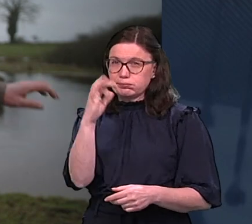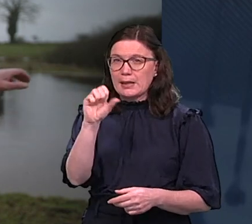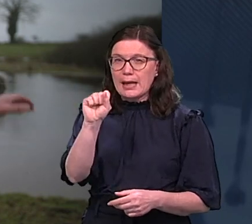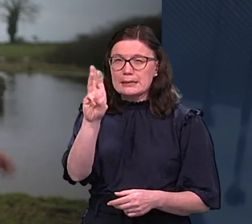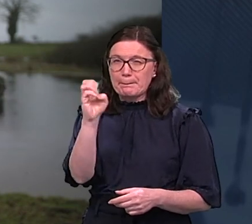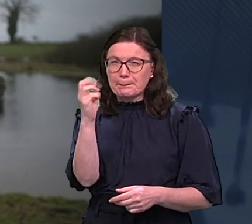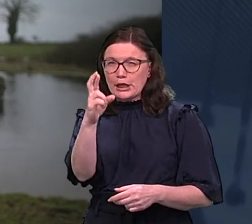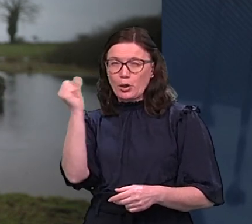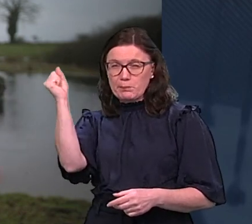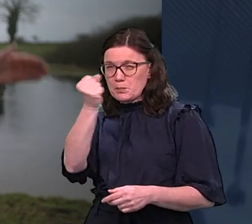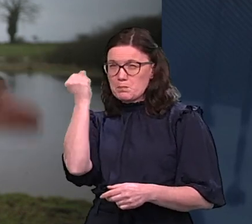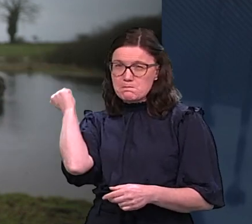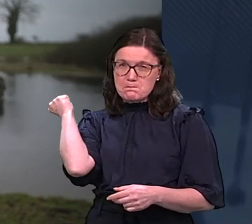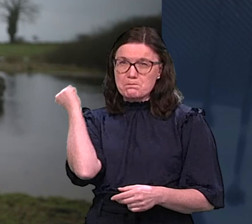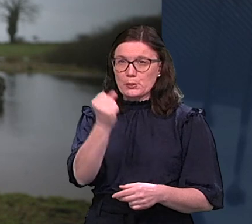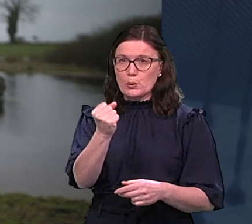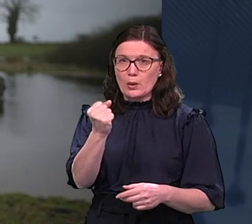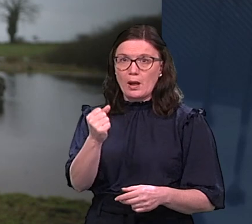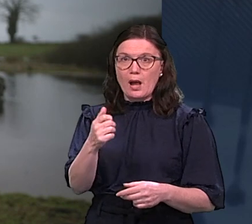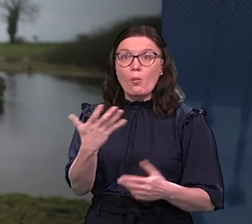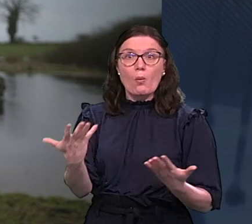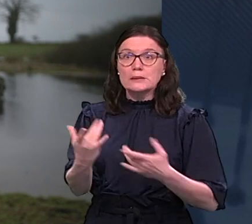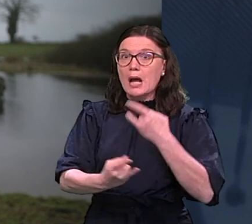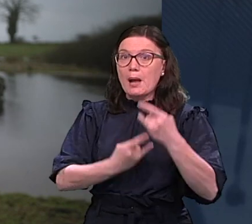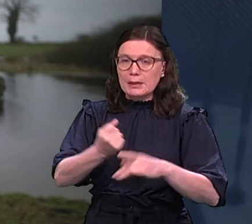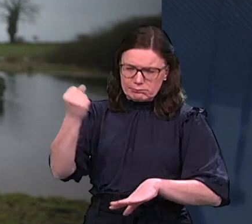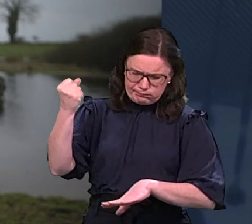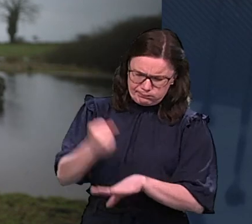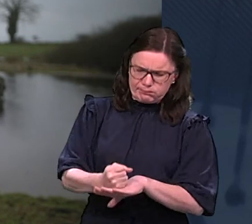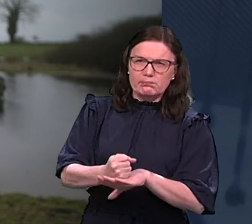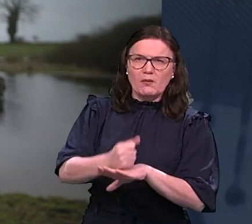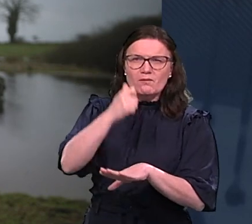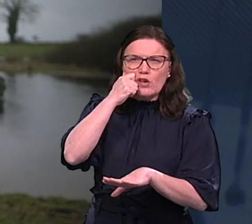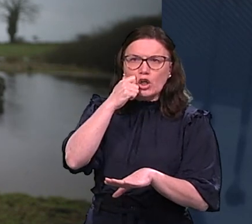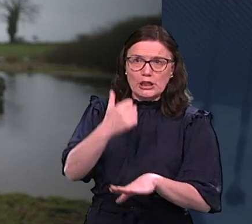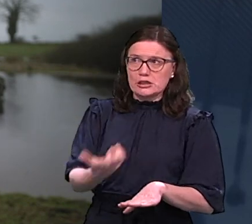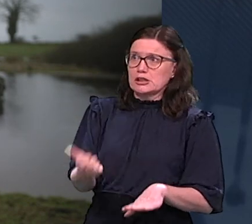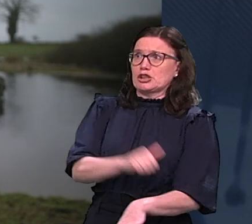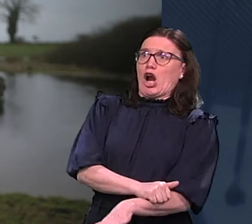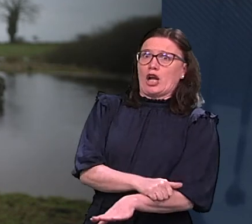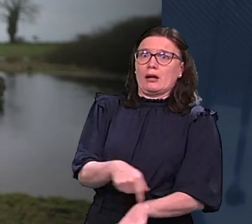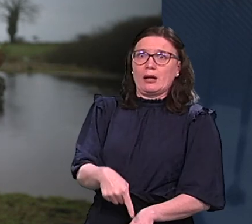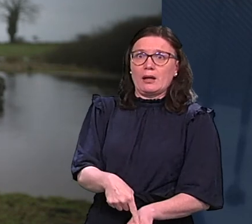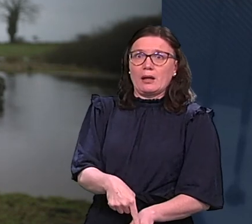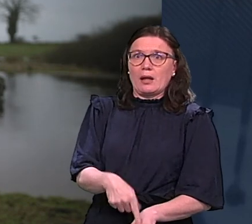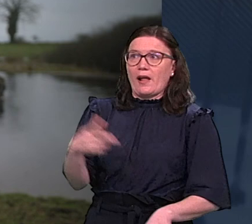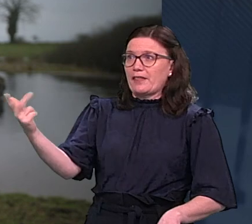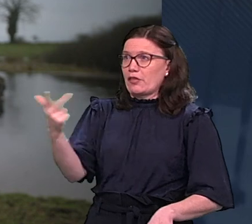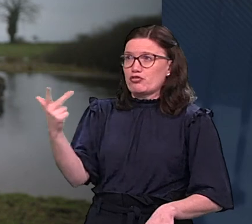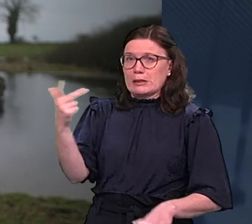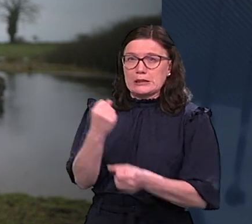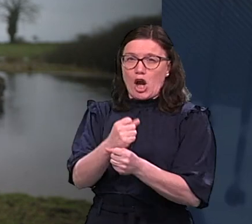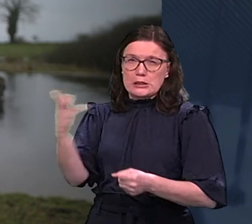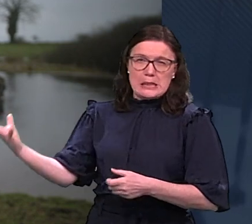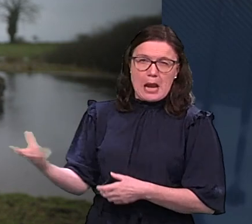and he fired it. And he fired it and it stuck into Lu's foot and pinned him to the ground. And then the three of them ran at Lu, and picked him up,